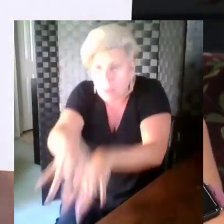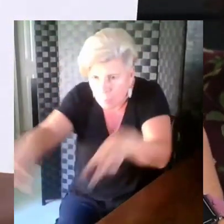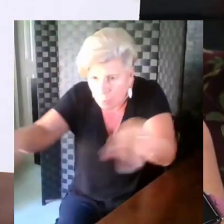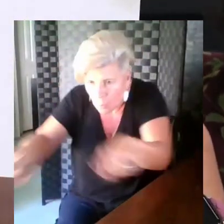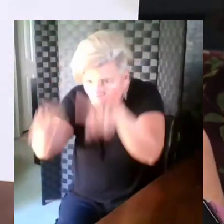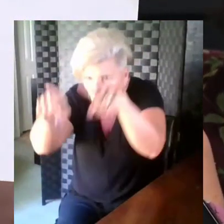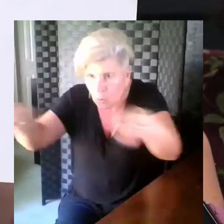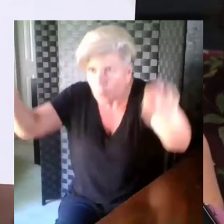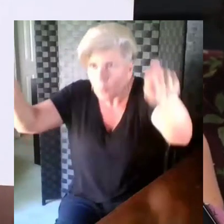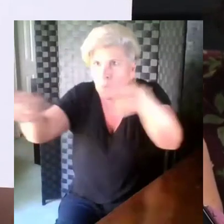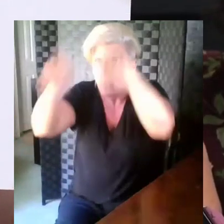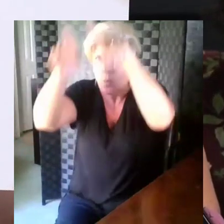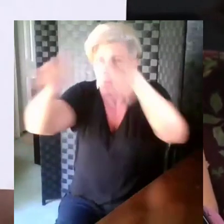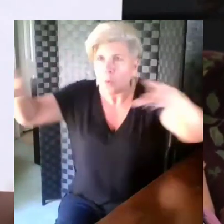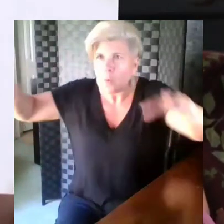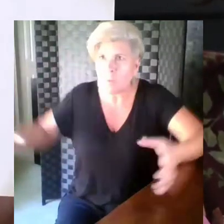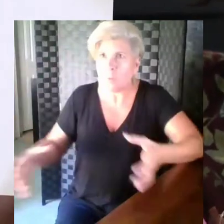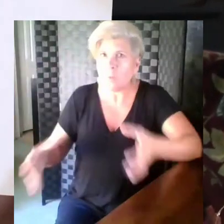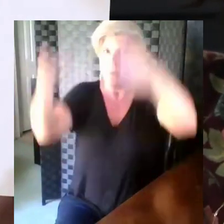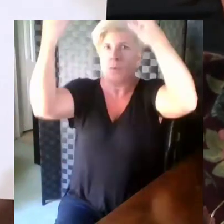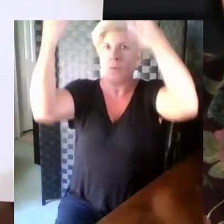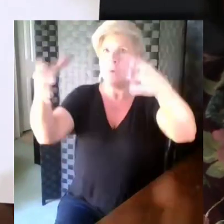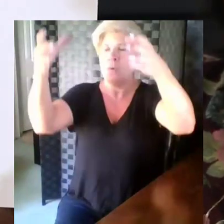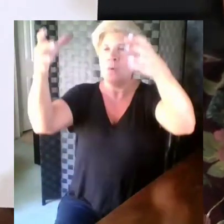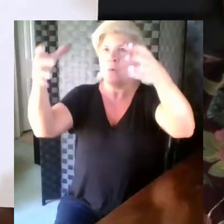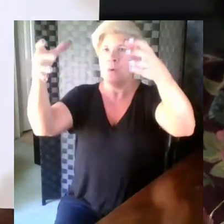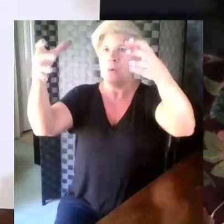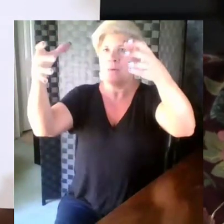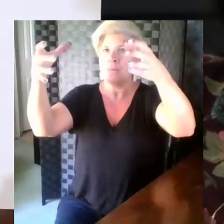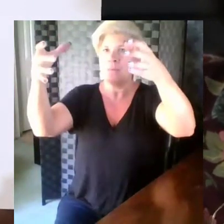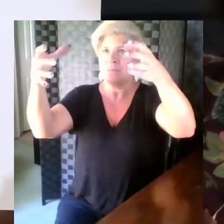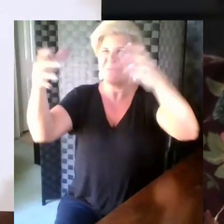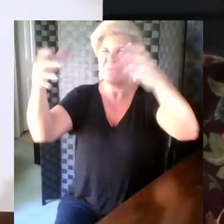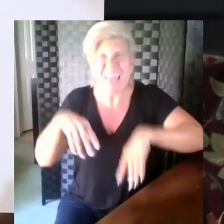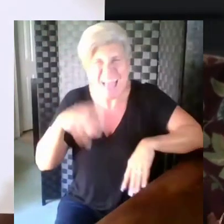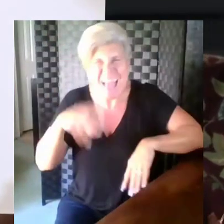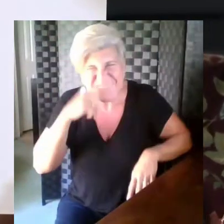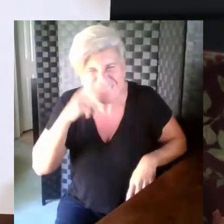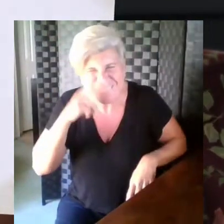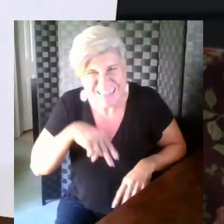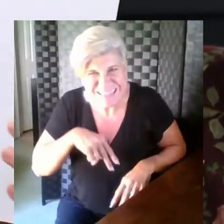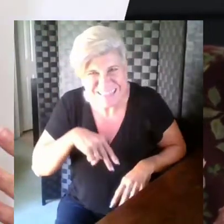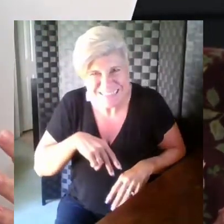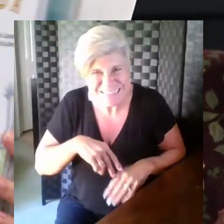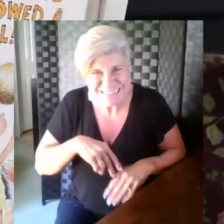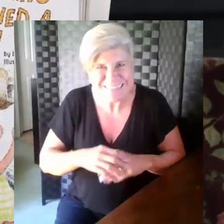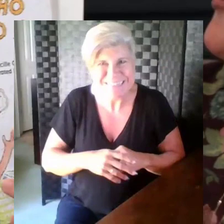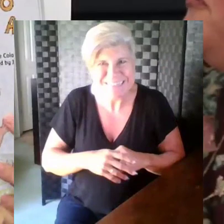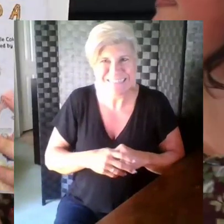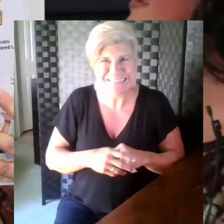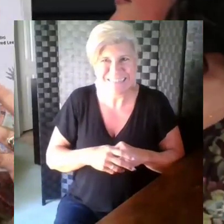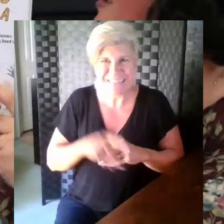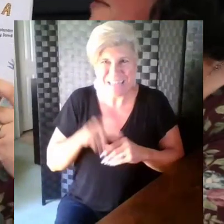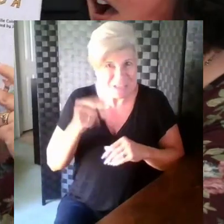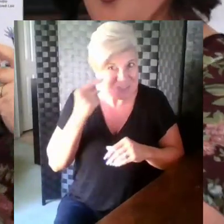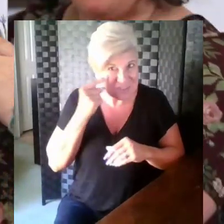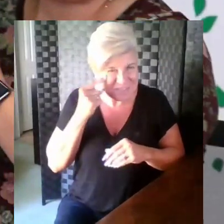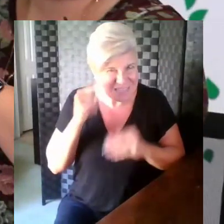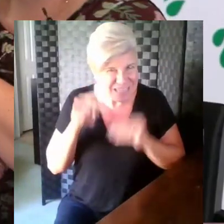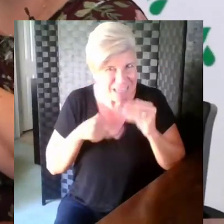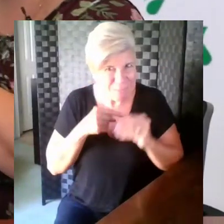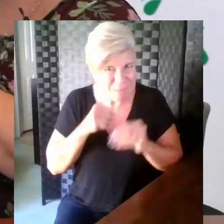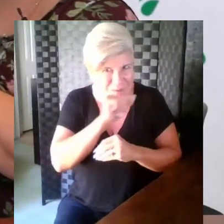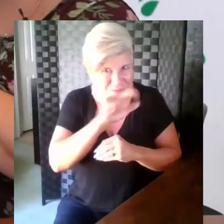and built a sandcastle. Now that is pretty funny. Did you think